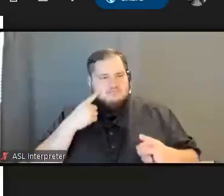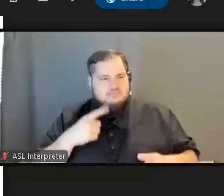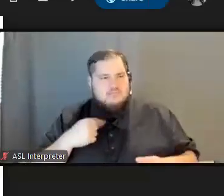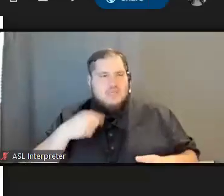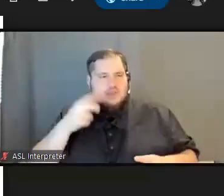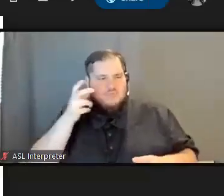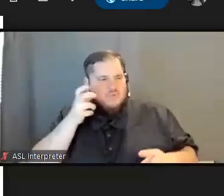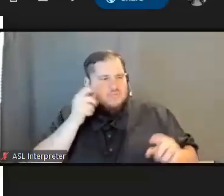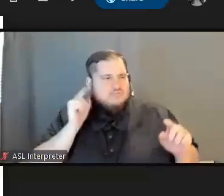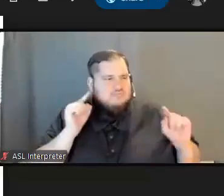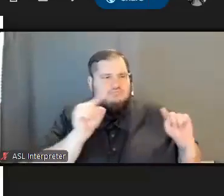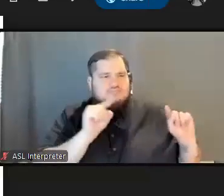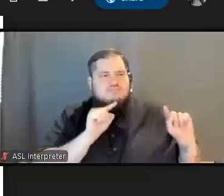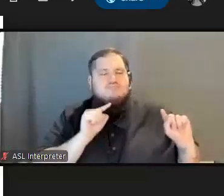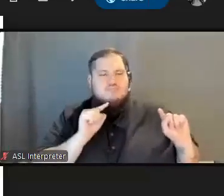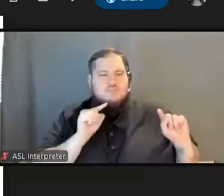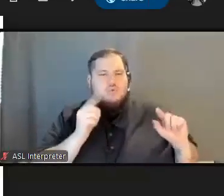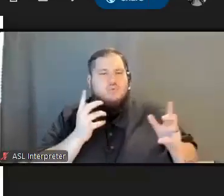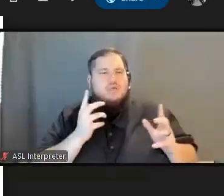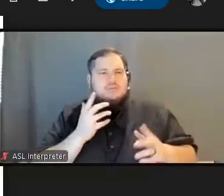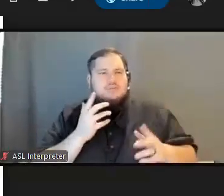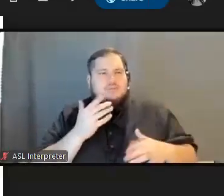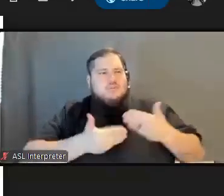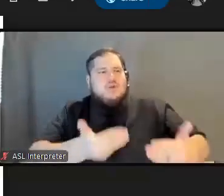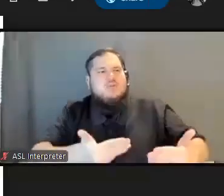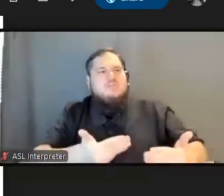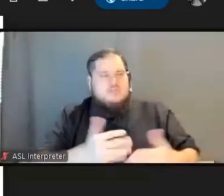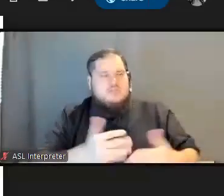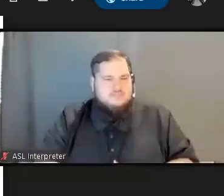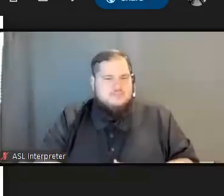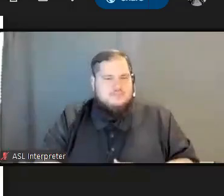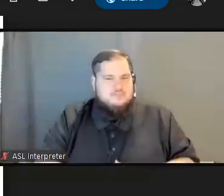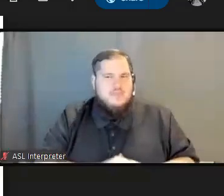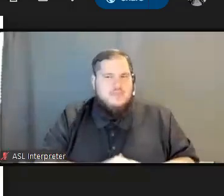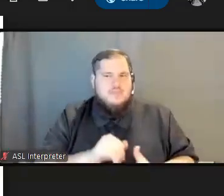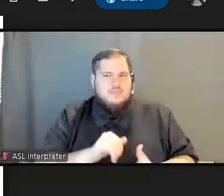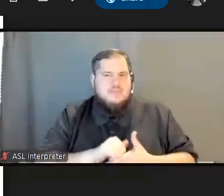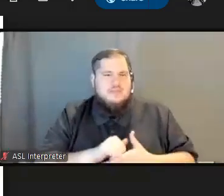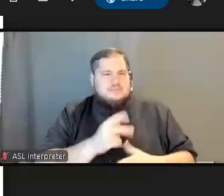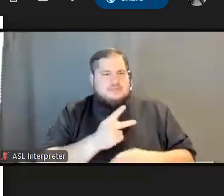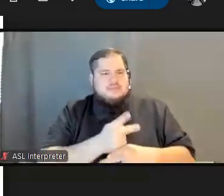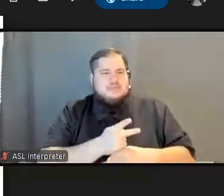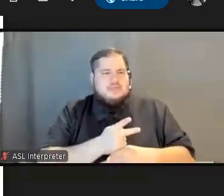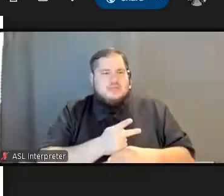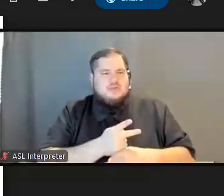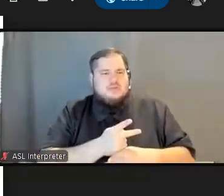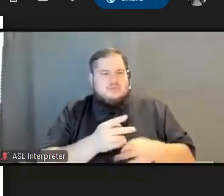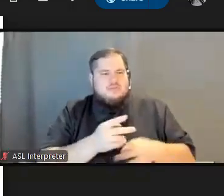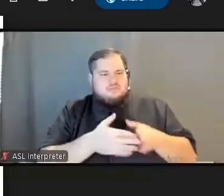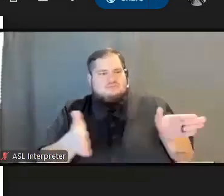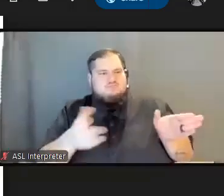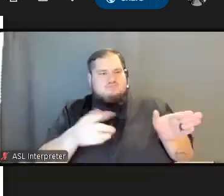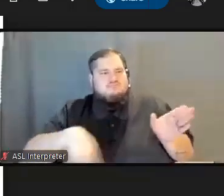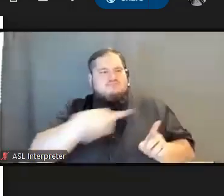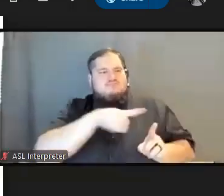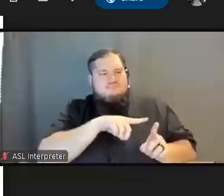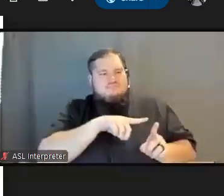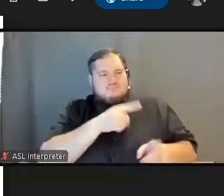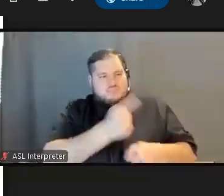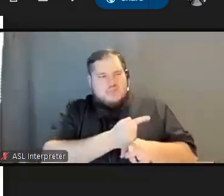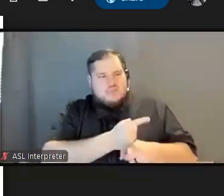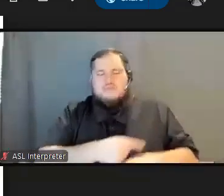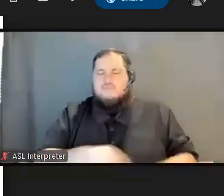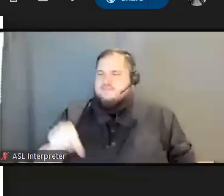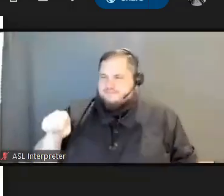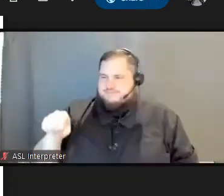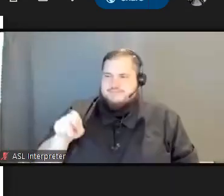the process for that care coordination? Because that's the conduit of care across the behavioral health sector, right, Jamie? Am I clear on Yeah. that? Okay, Yep, good. that's So